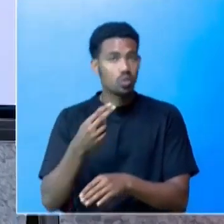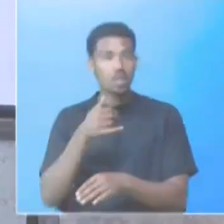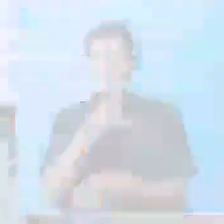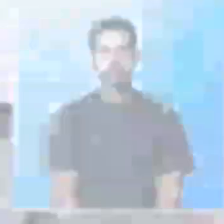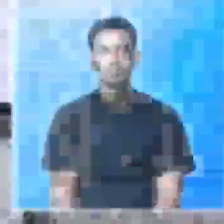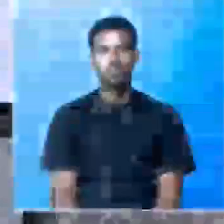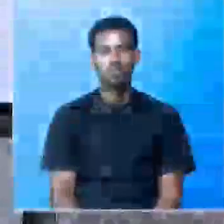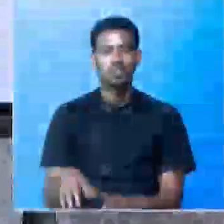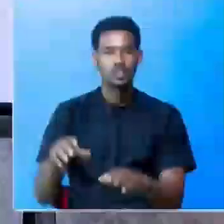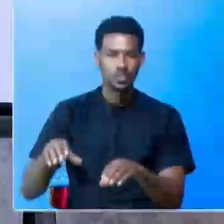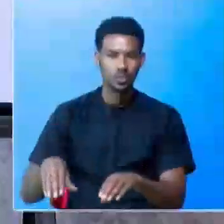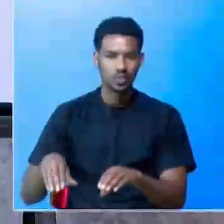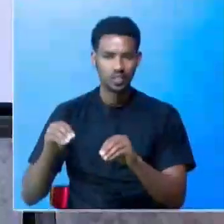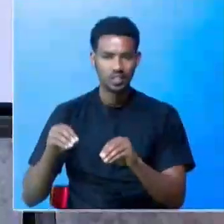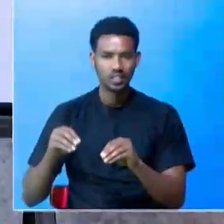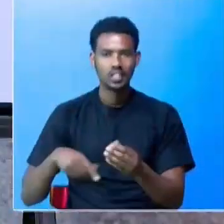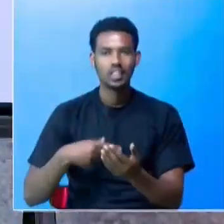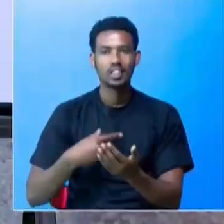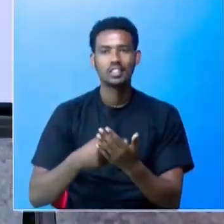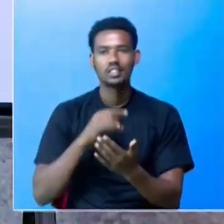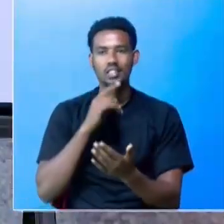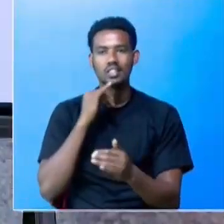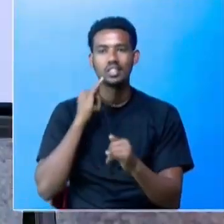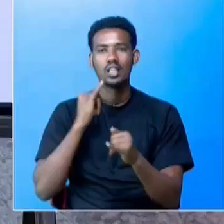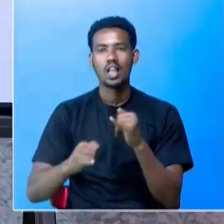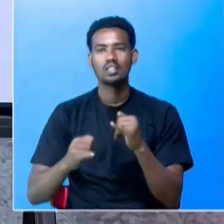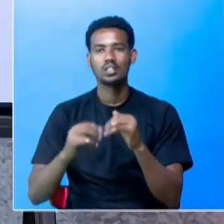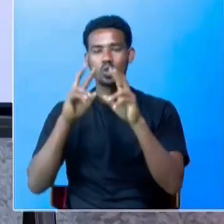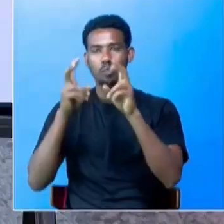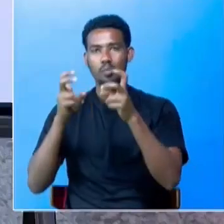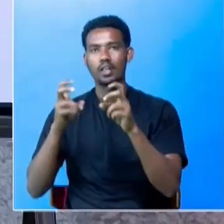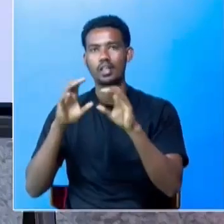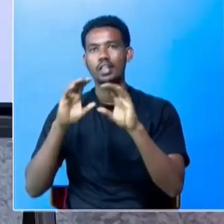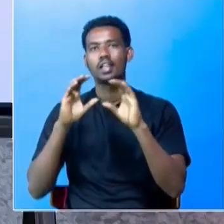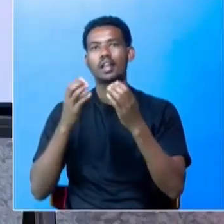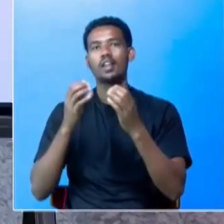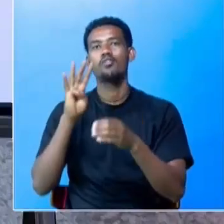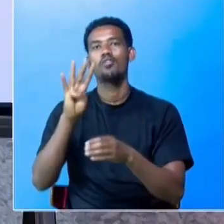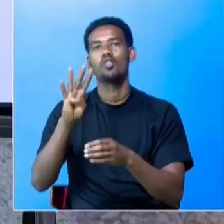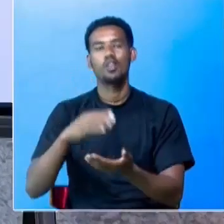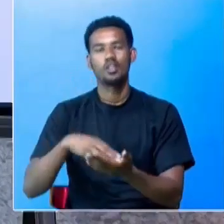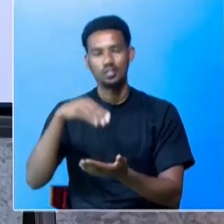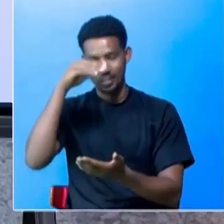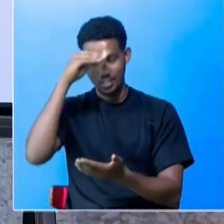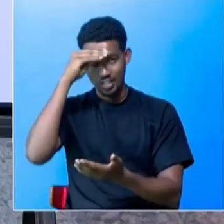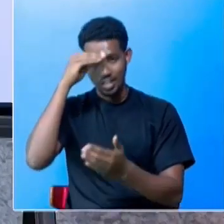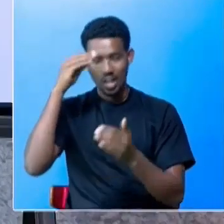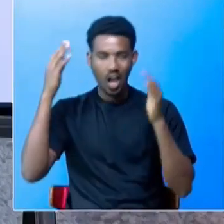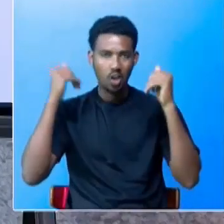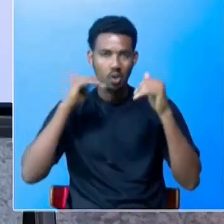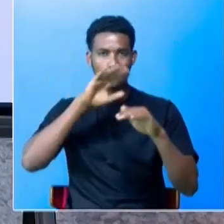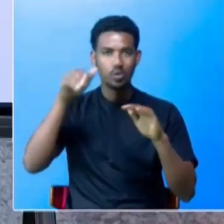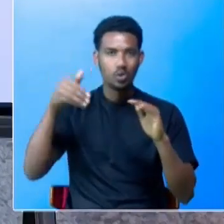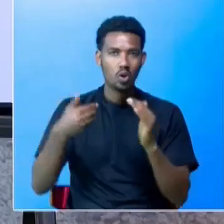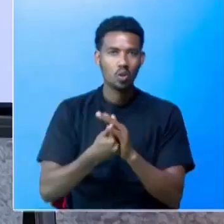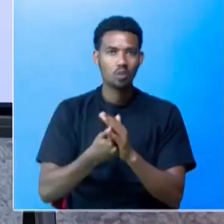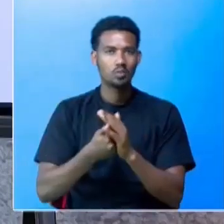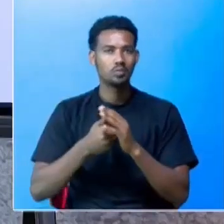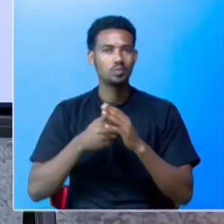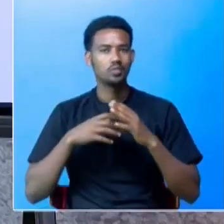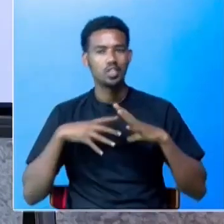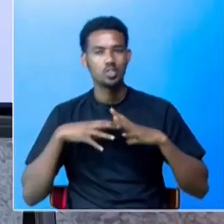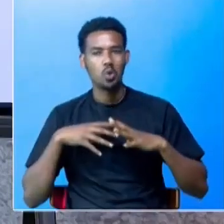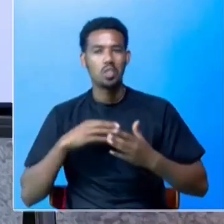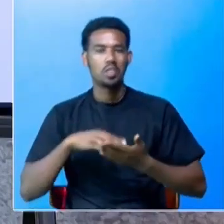adjectives. Students, this is the last topic from grade 4 lesson. I hope you all were enjoyed